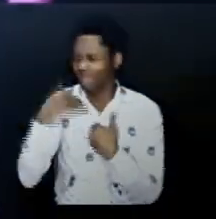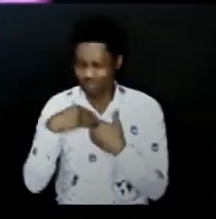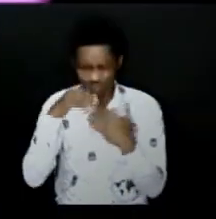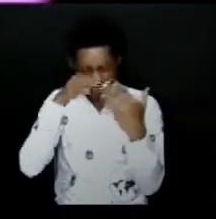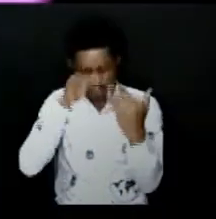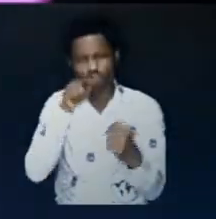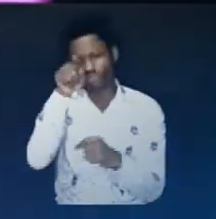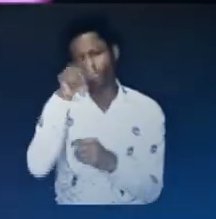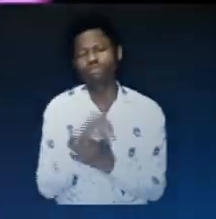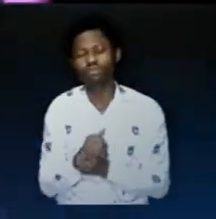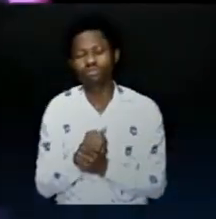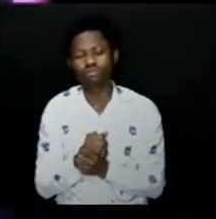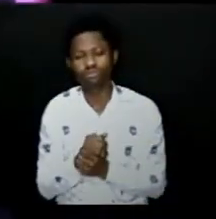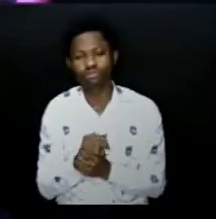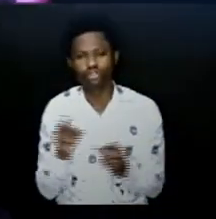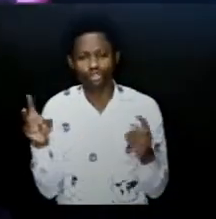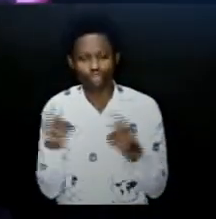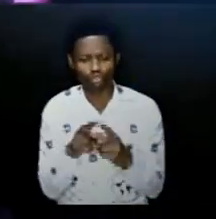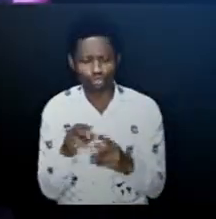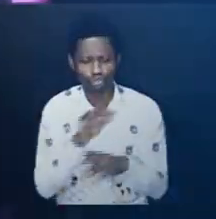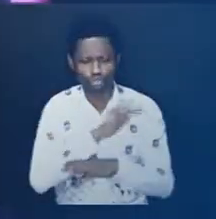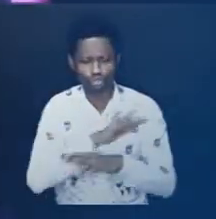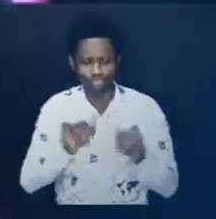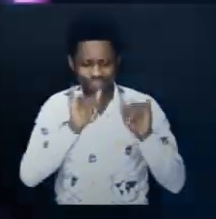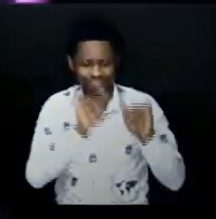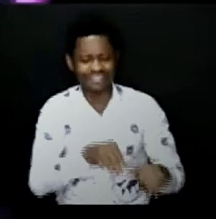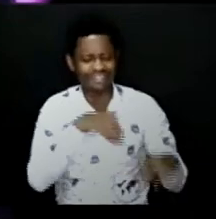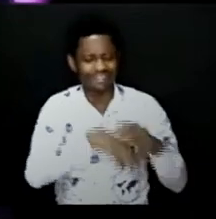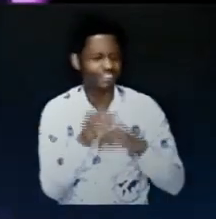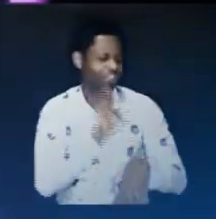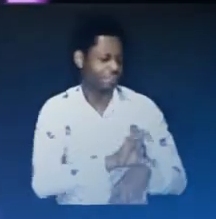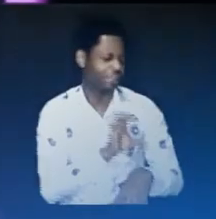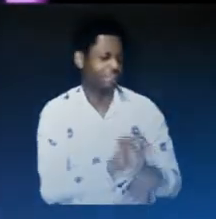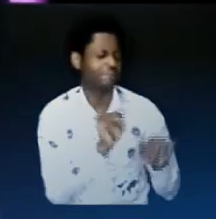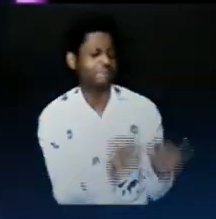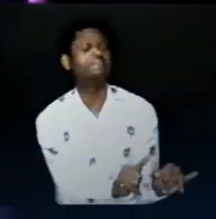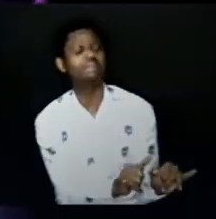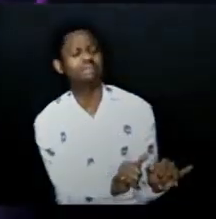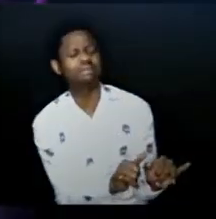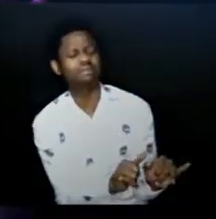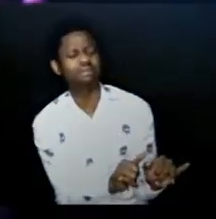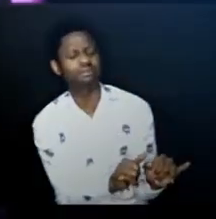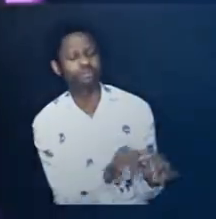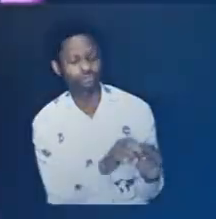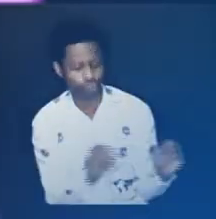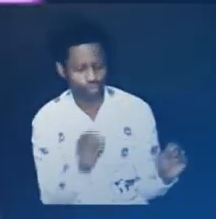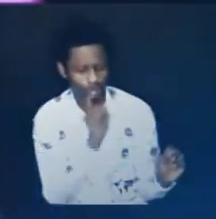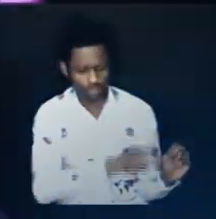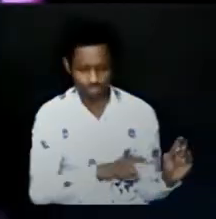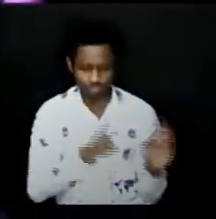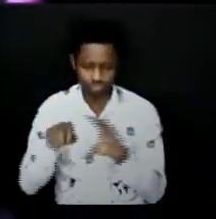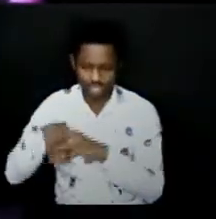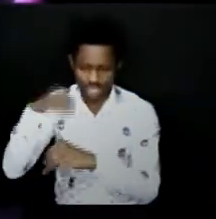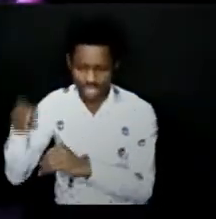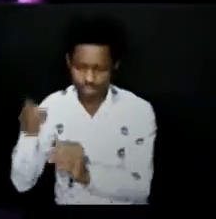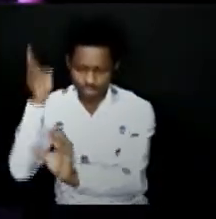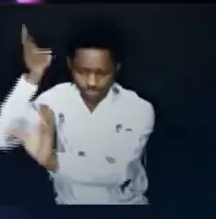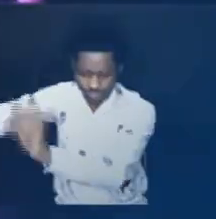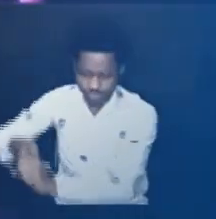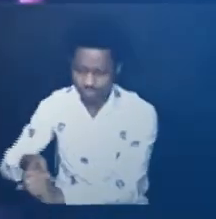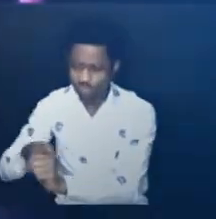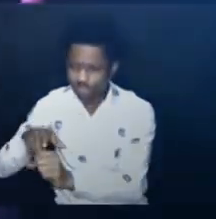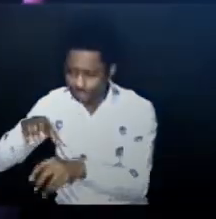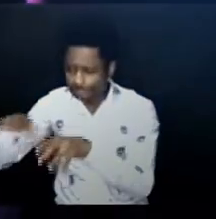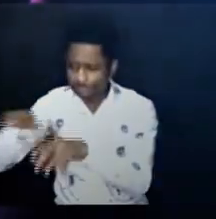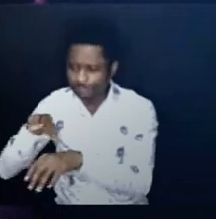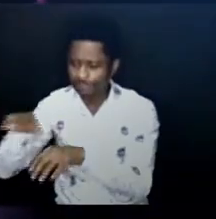So please move away from the fortress of the church and get involved in the affairs of the